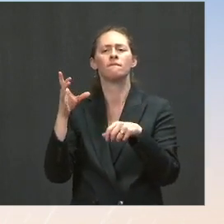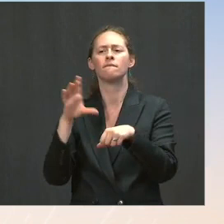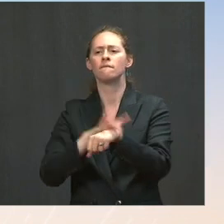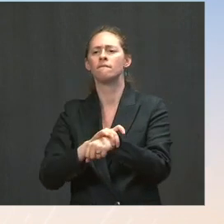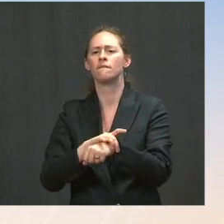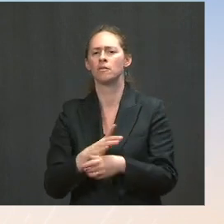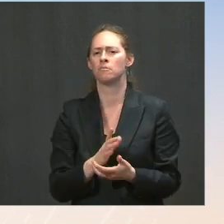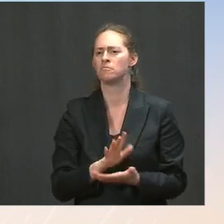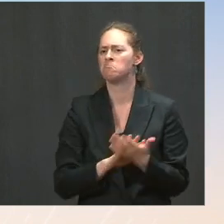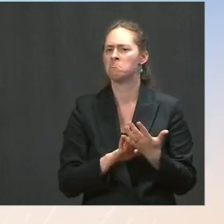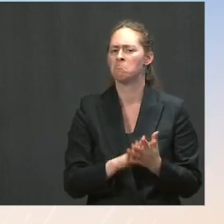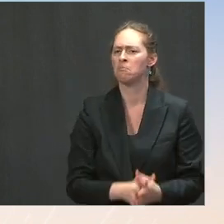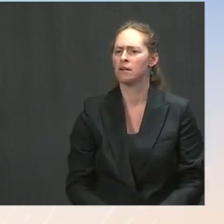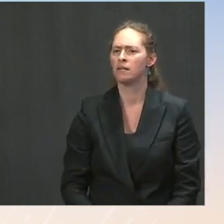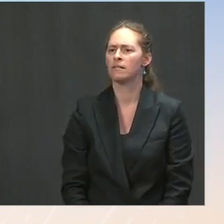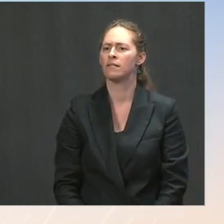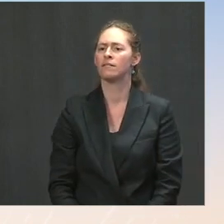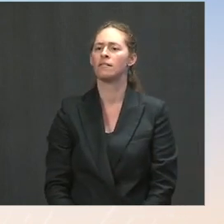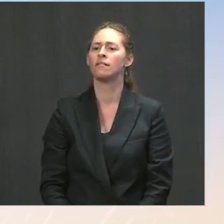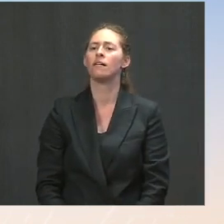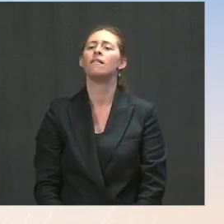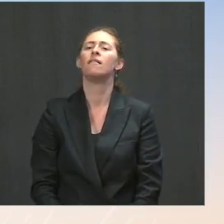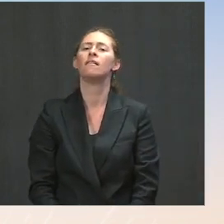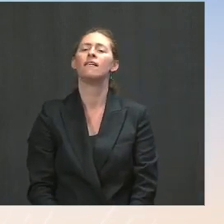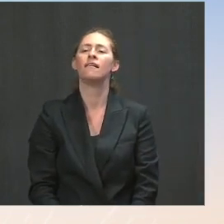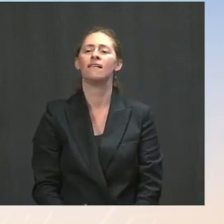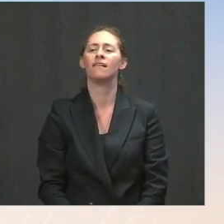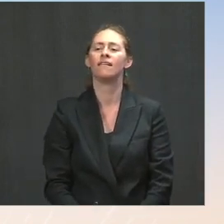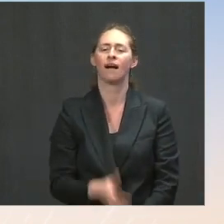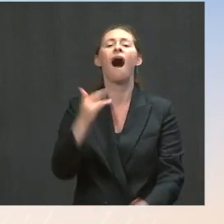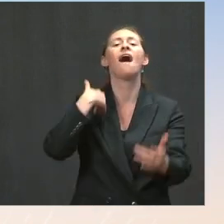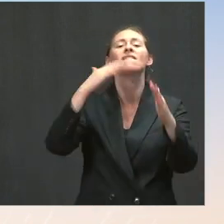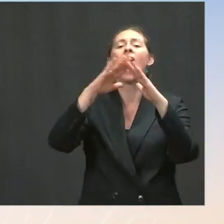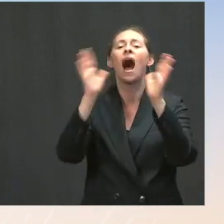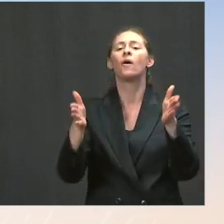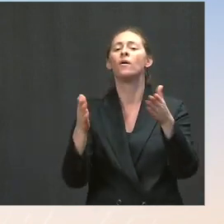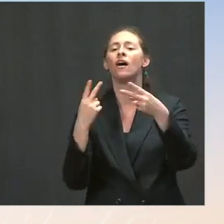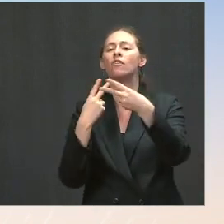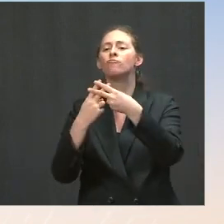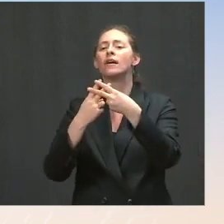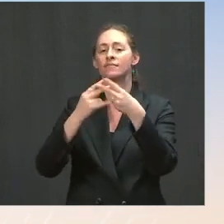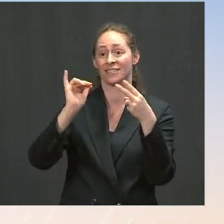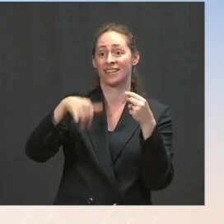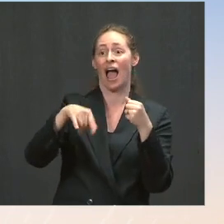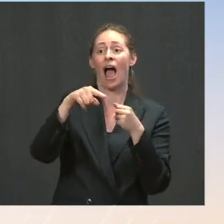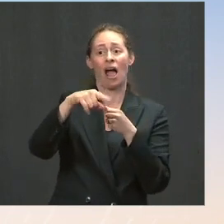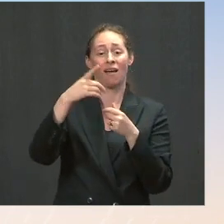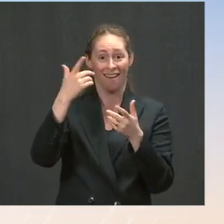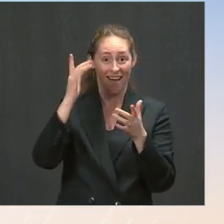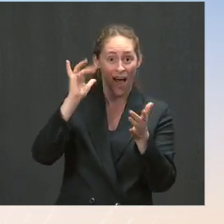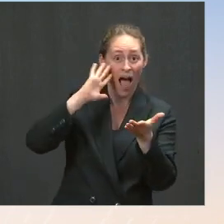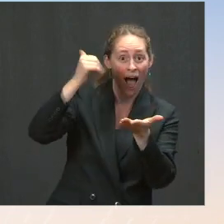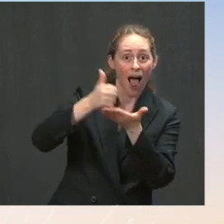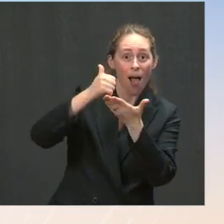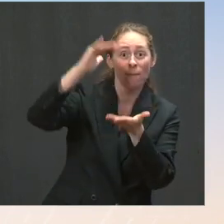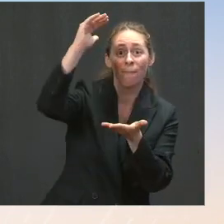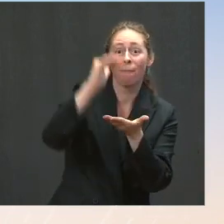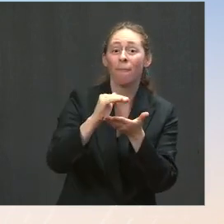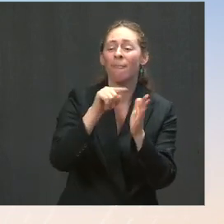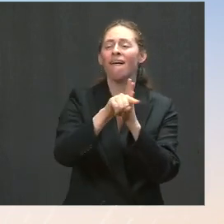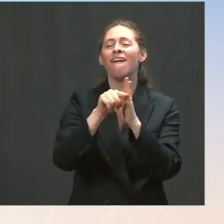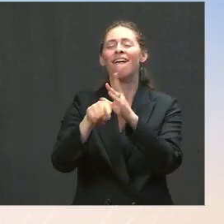not seen these comments or looked at the full context of them. I'm happy to do that after the briefing. I think we know from seeing broadly the